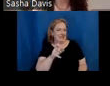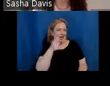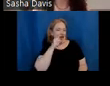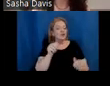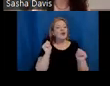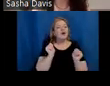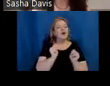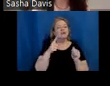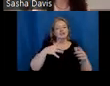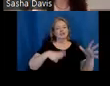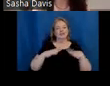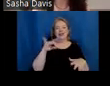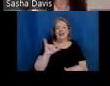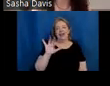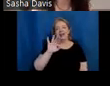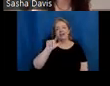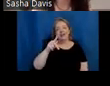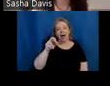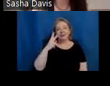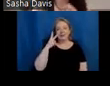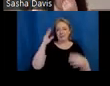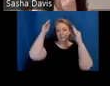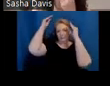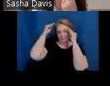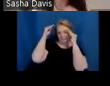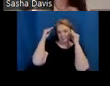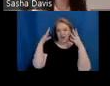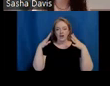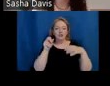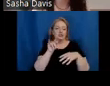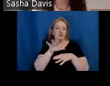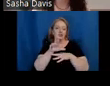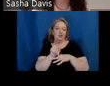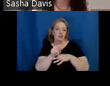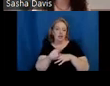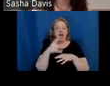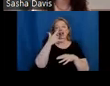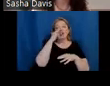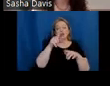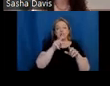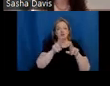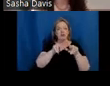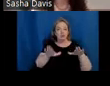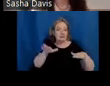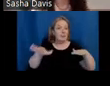cloche hat, a skirt. She's also kind of stepping off of her pedestal. So she appears to be in motion.